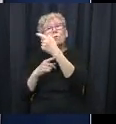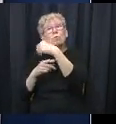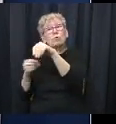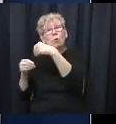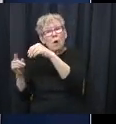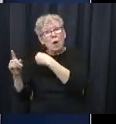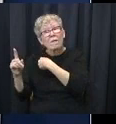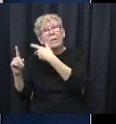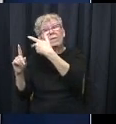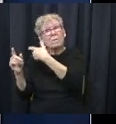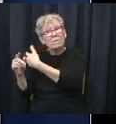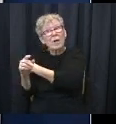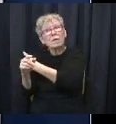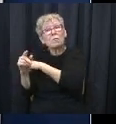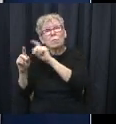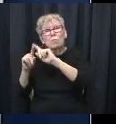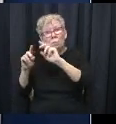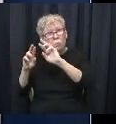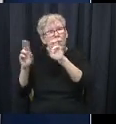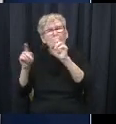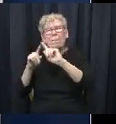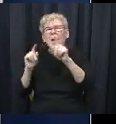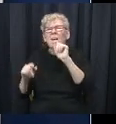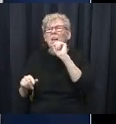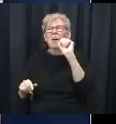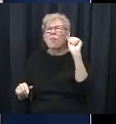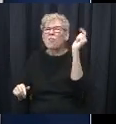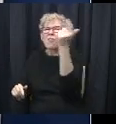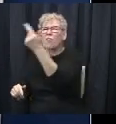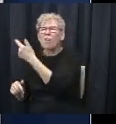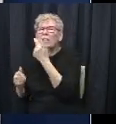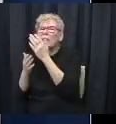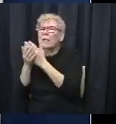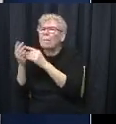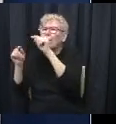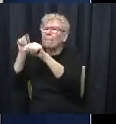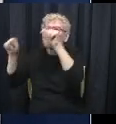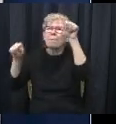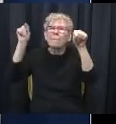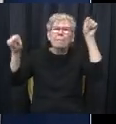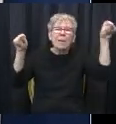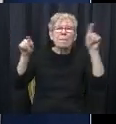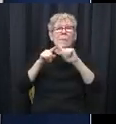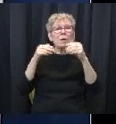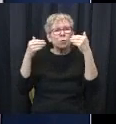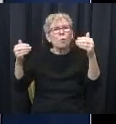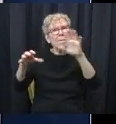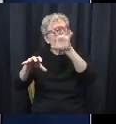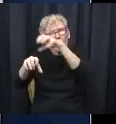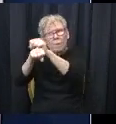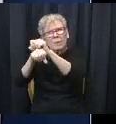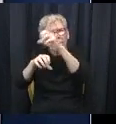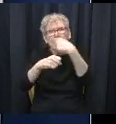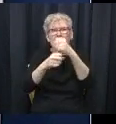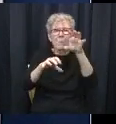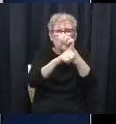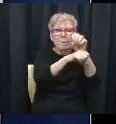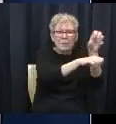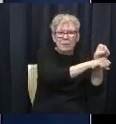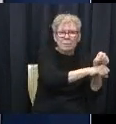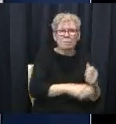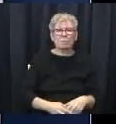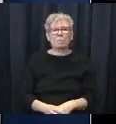on appointments, currently age 70 and up. Throughout the pandemic, we've used the latest data to